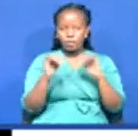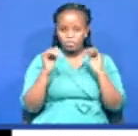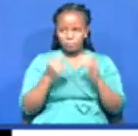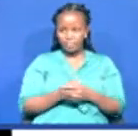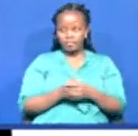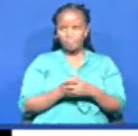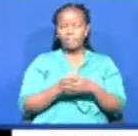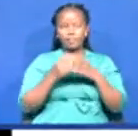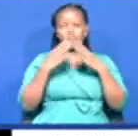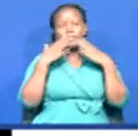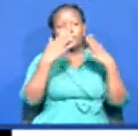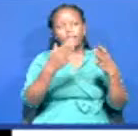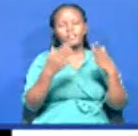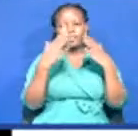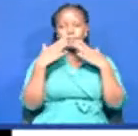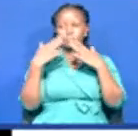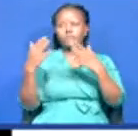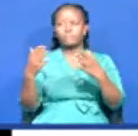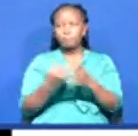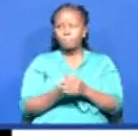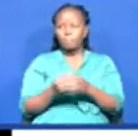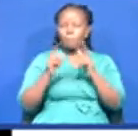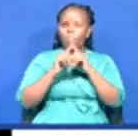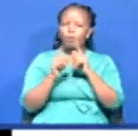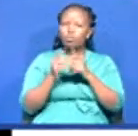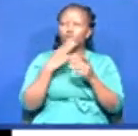thank you, Dr. Akuteng. And I also want to hear